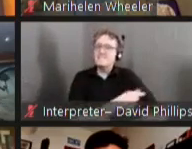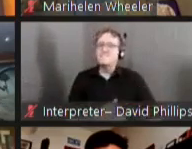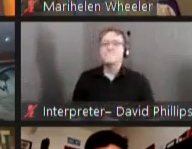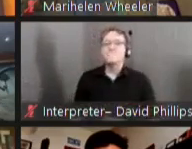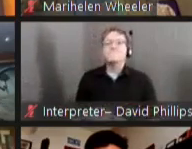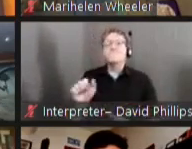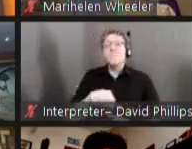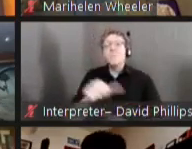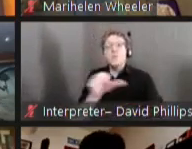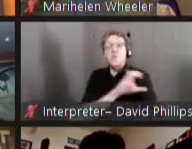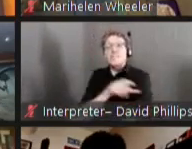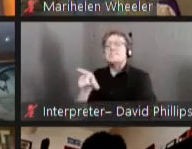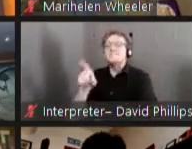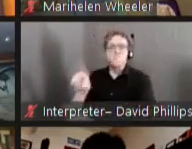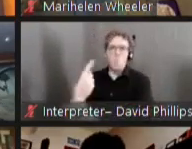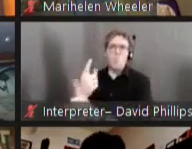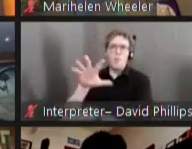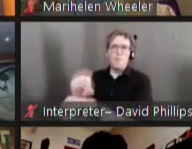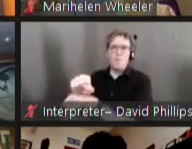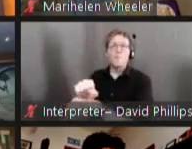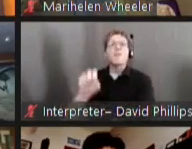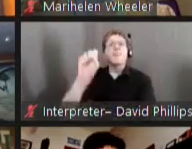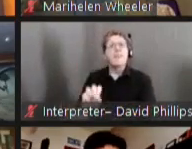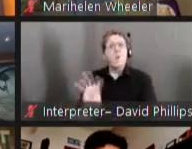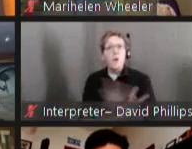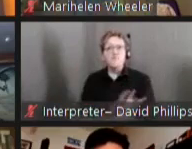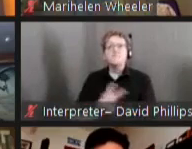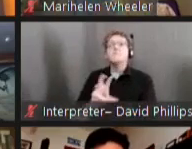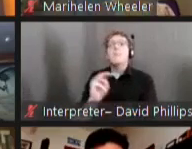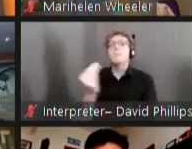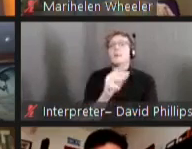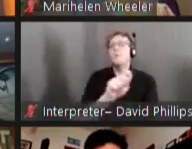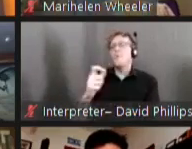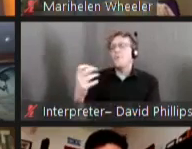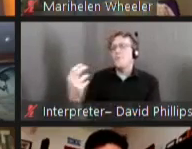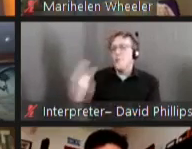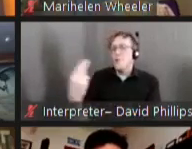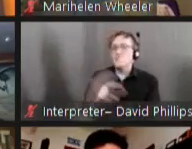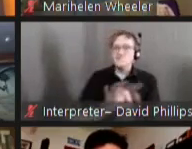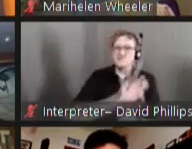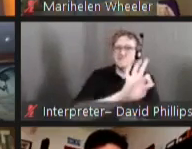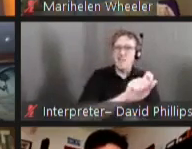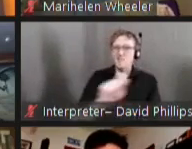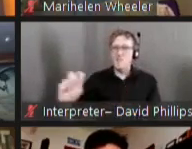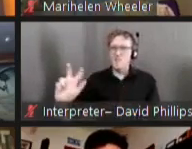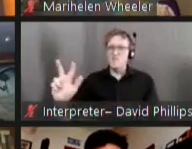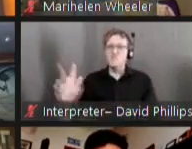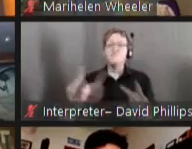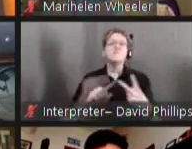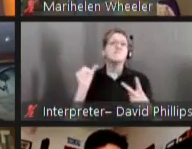doing it by appointment only. For the Southwest Clinic, Mondays and Thursdays from 9 to 3. In the Alachua Clinic, Tuesdays and Fridays, 9